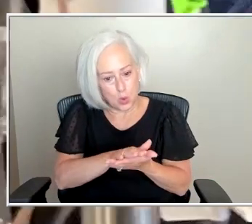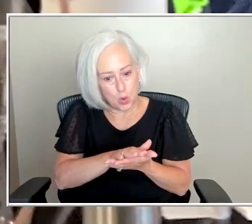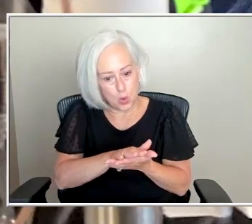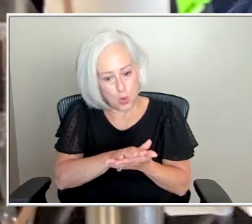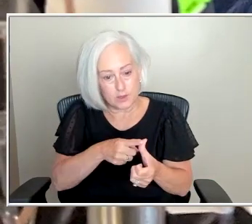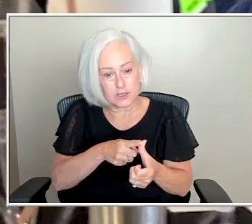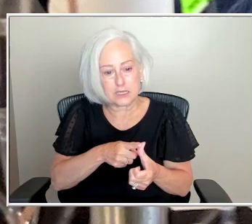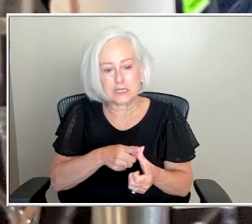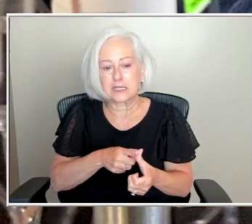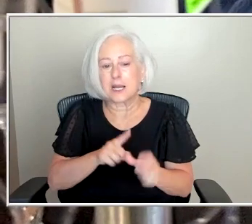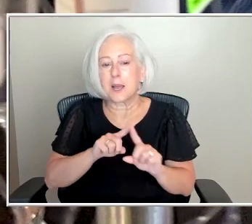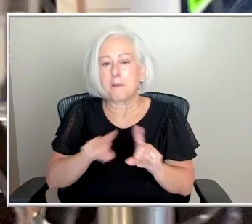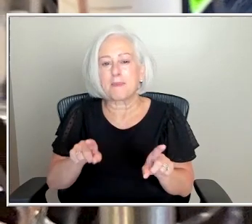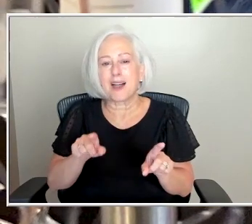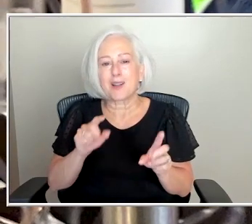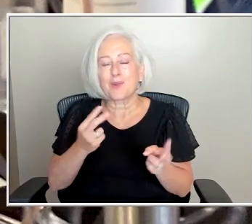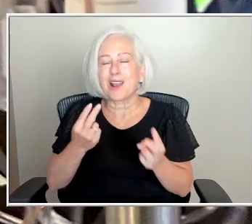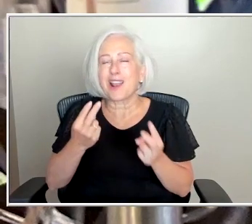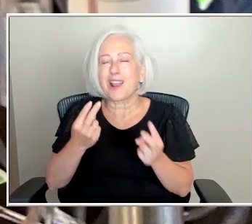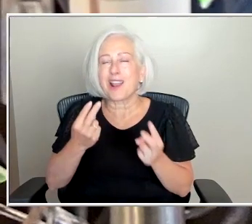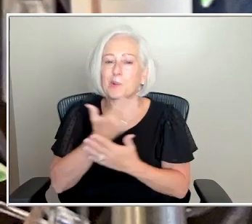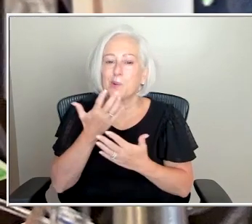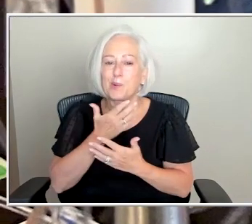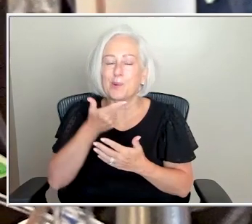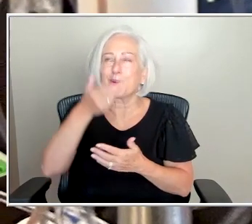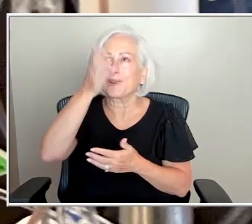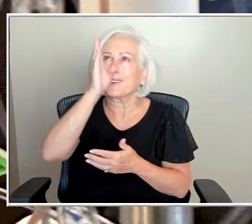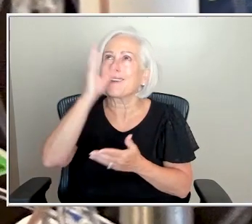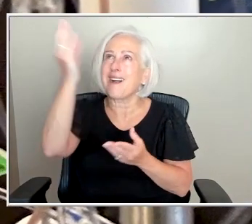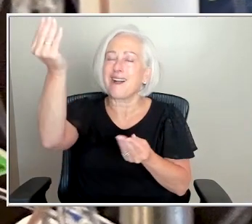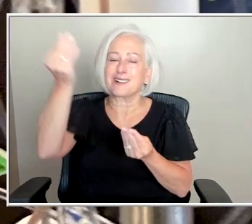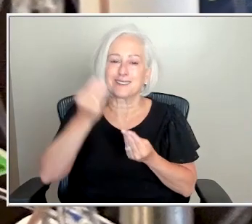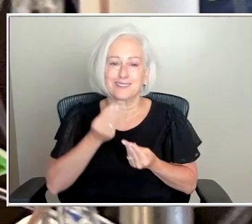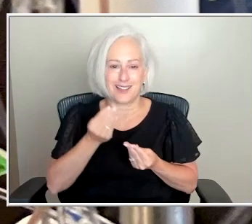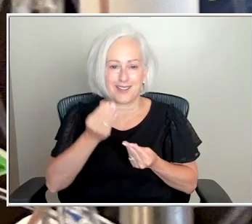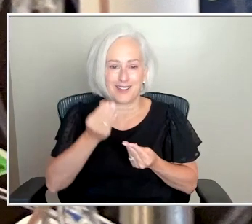sent. Because of that one child, I'm alive today.